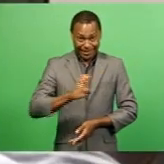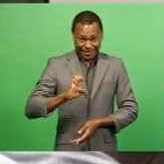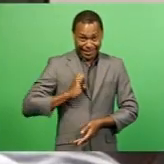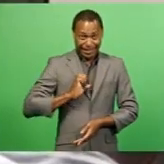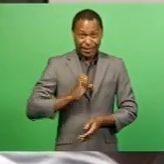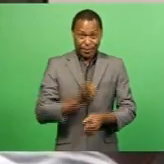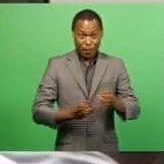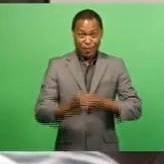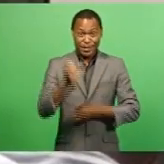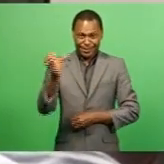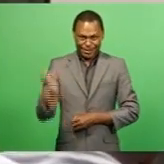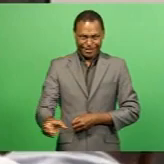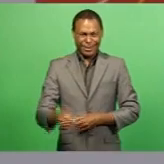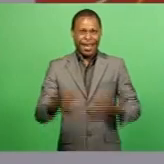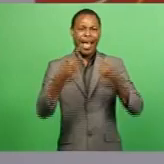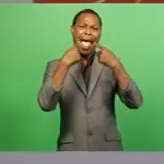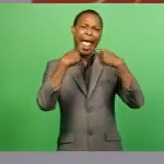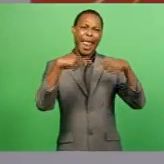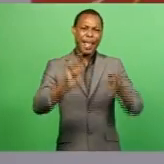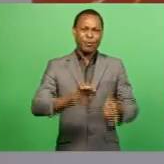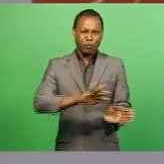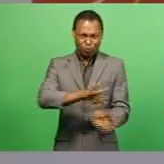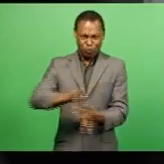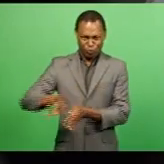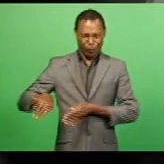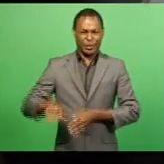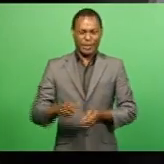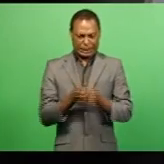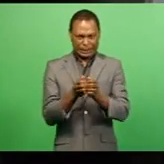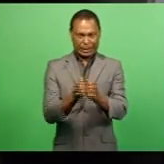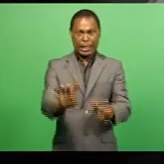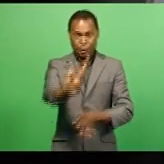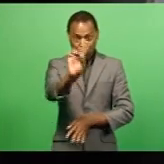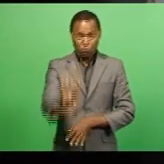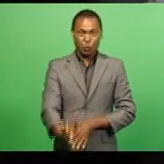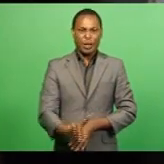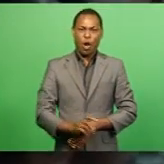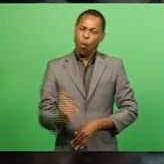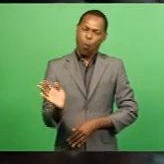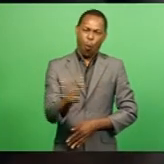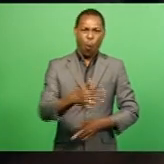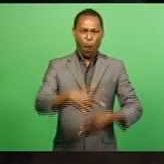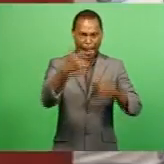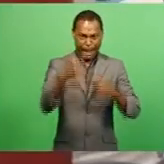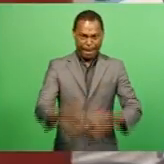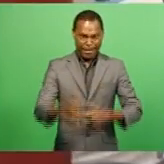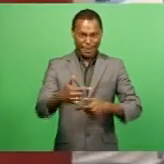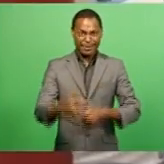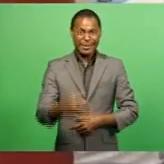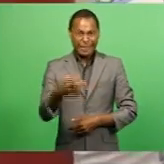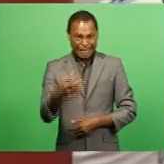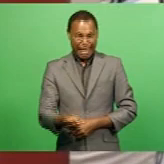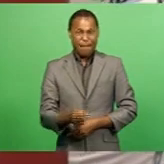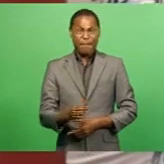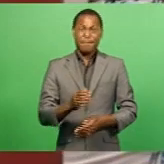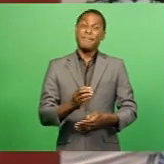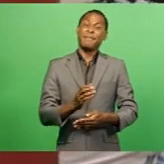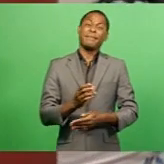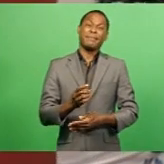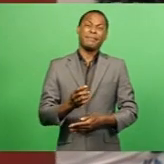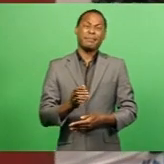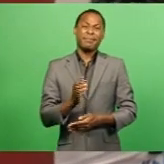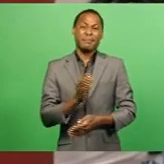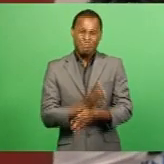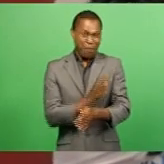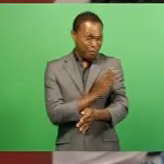Vondonaivalu announced that the removal is effective from today, adding that all limits previously based on the amount that voluntary and